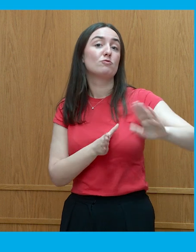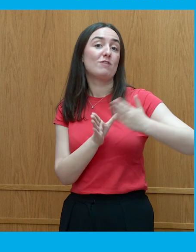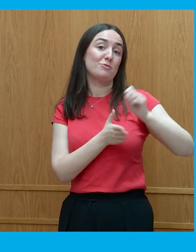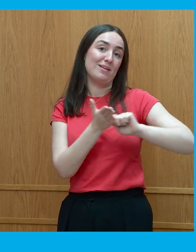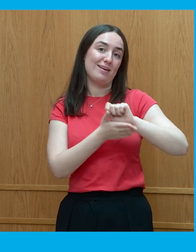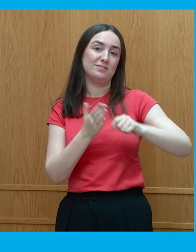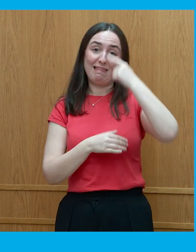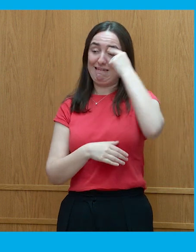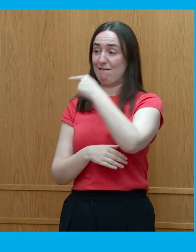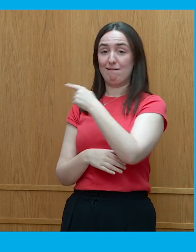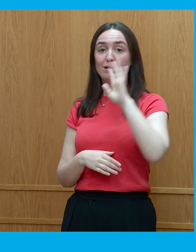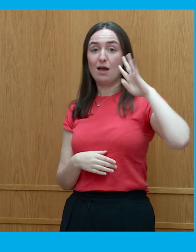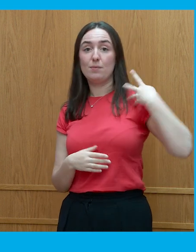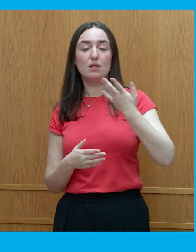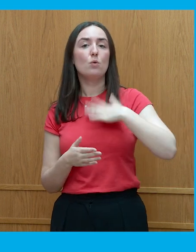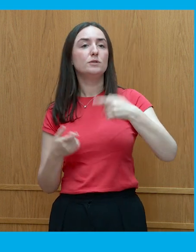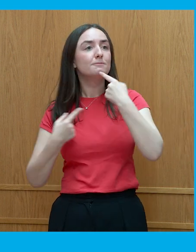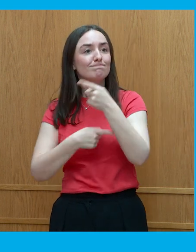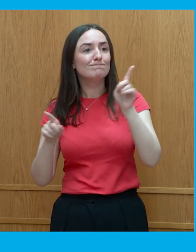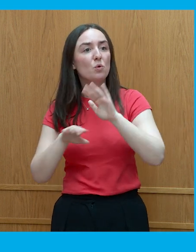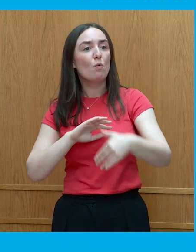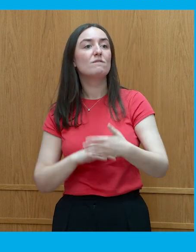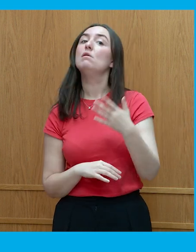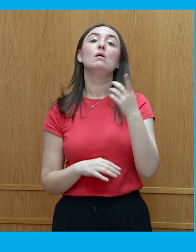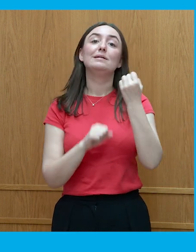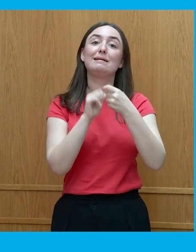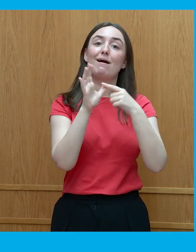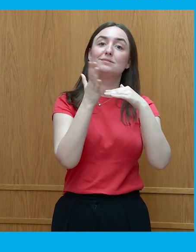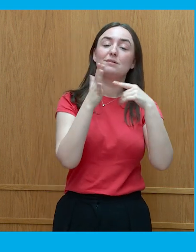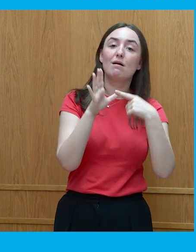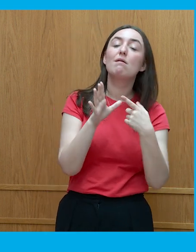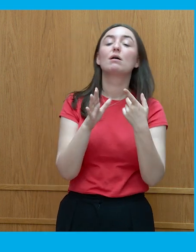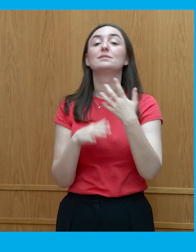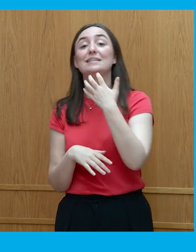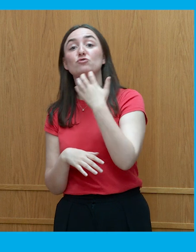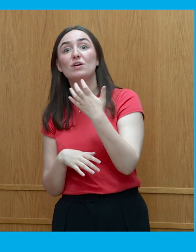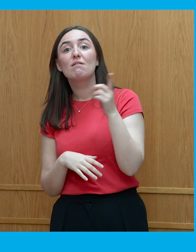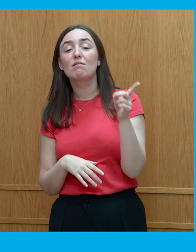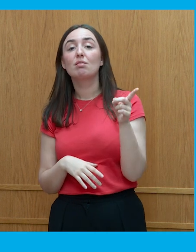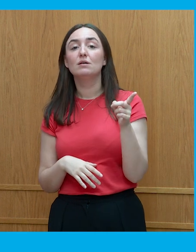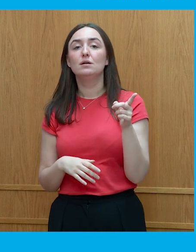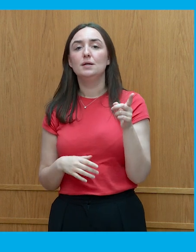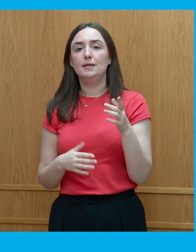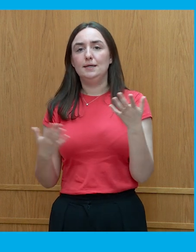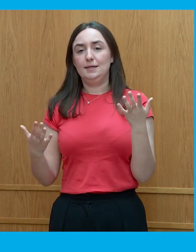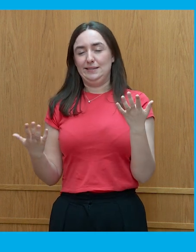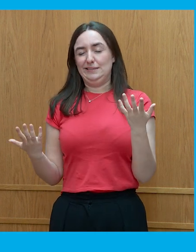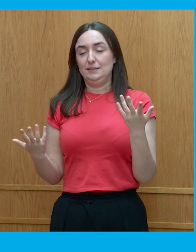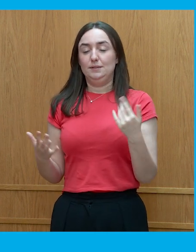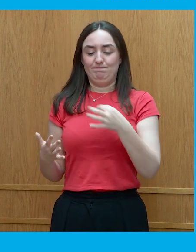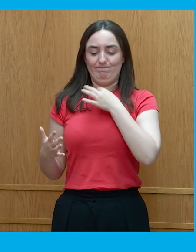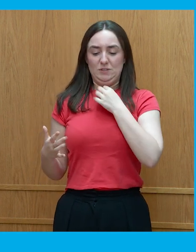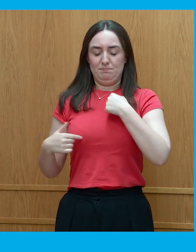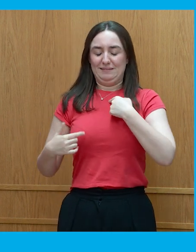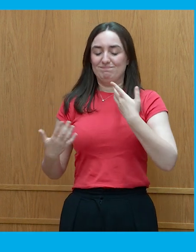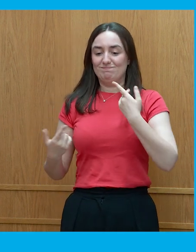a message about Gaza and Israel. I'm not quite sure what that message will be, but at the risk of sounding like I'm trying